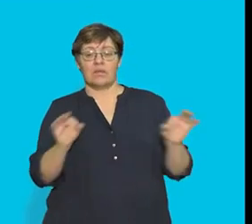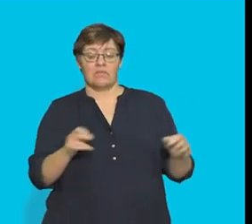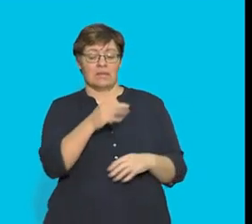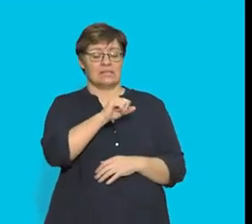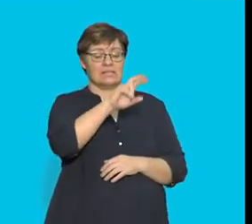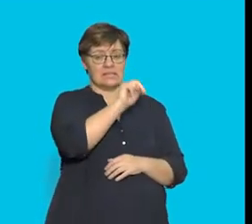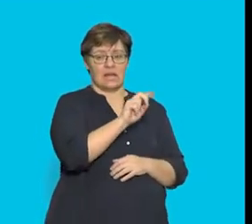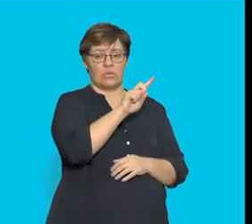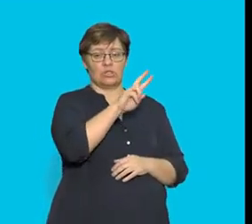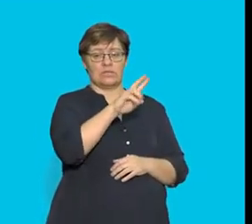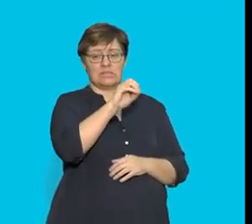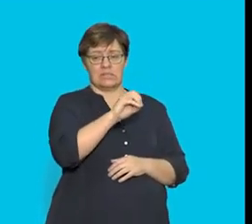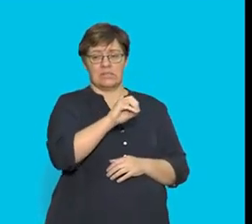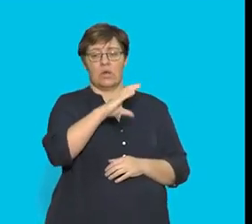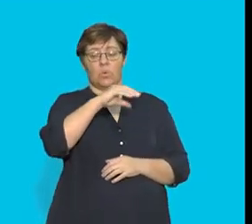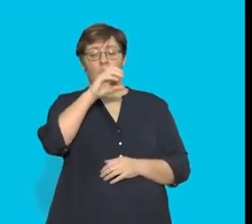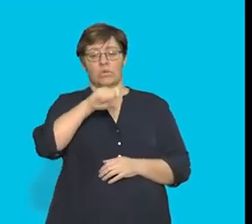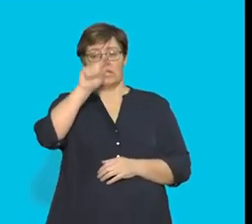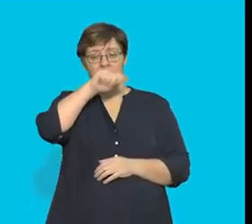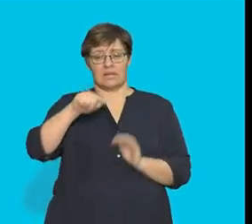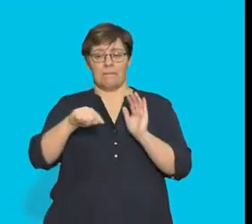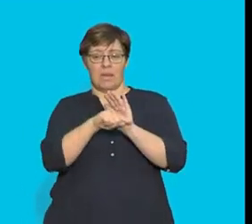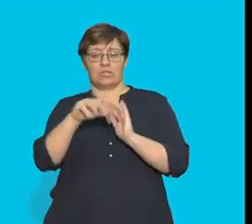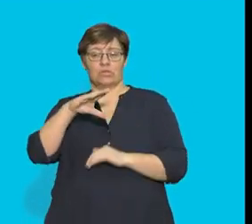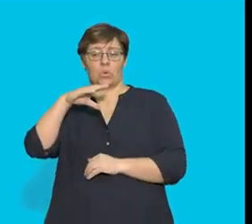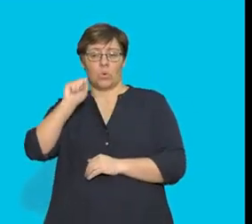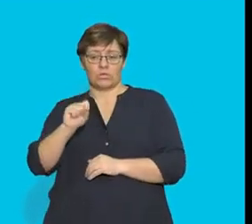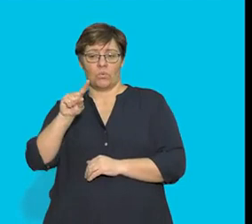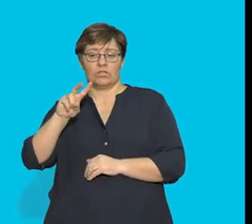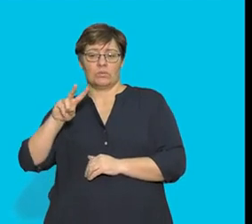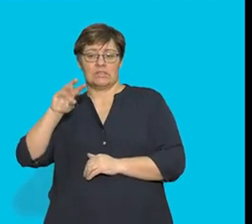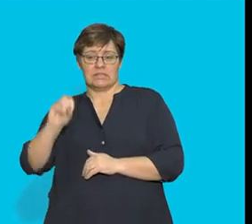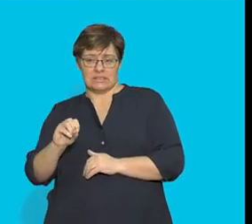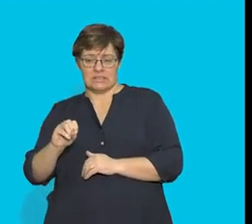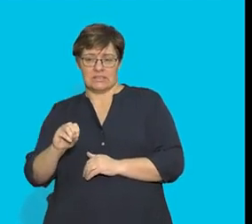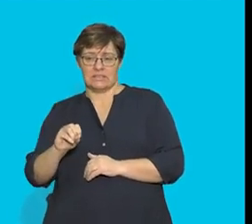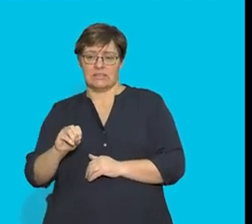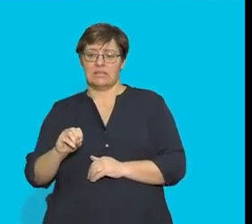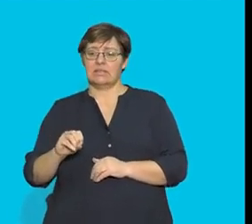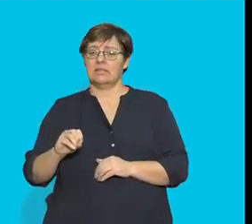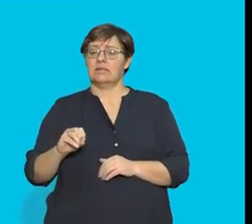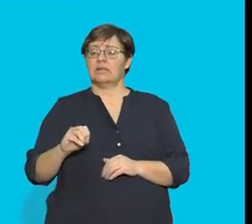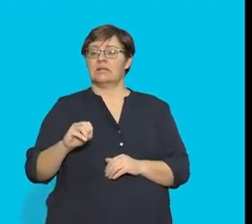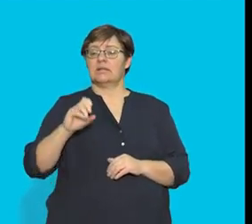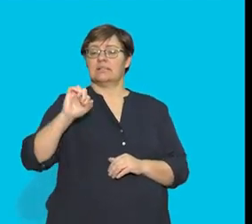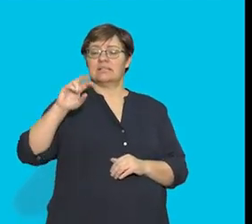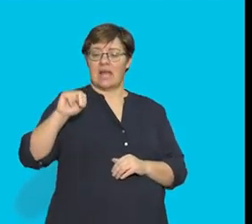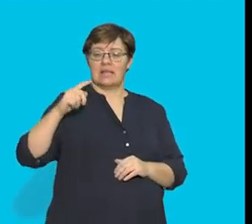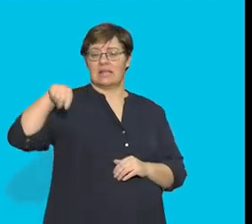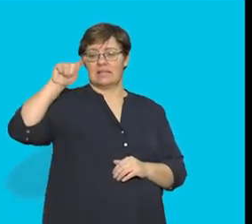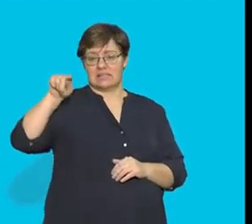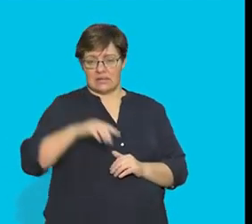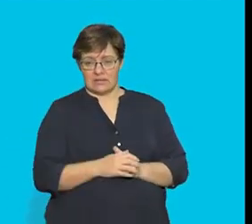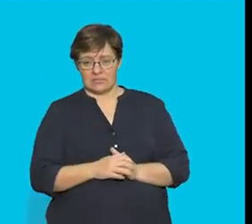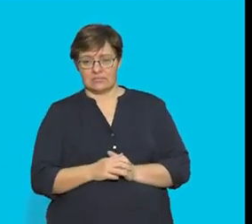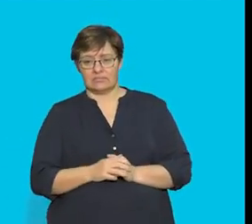we expand that using our compound angle formula, sine of alpha minus beta becomes sine of 120 minus theta